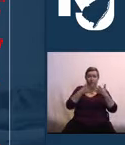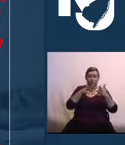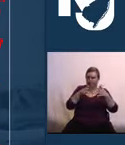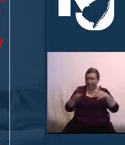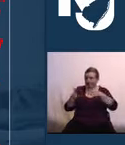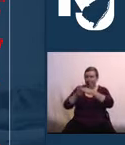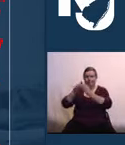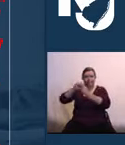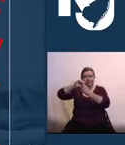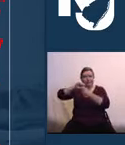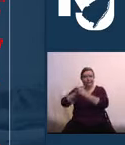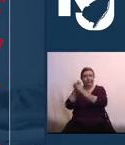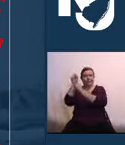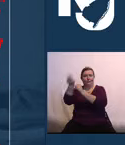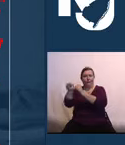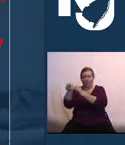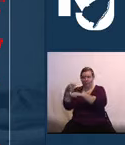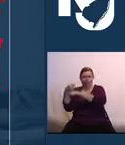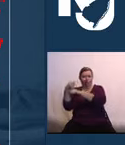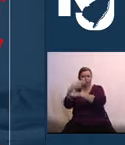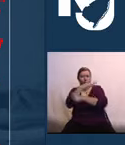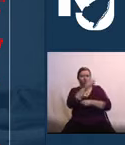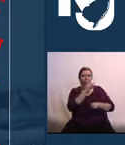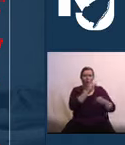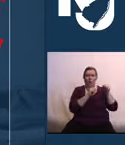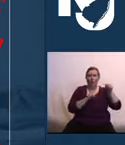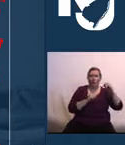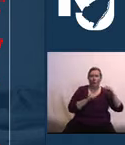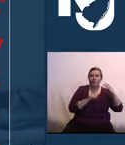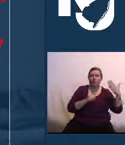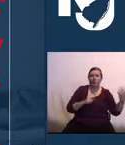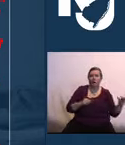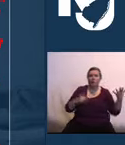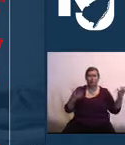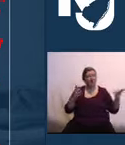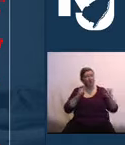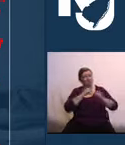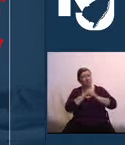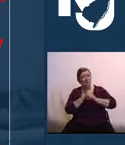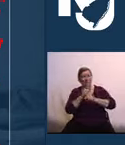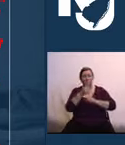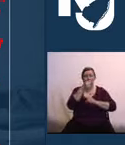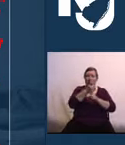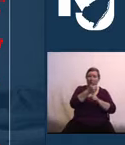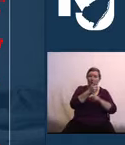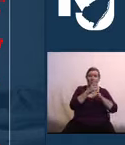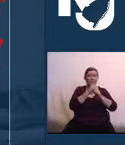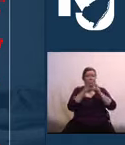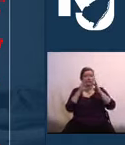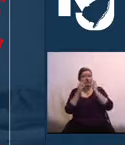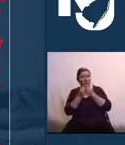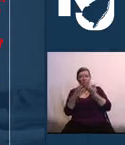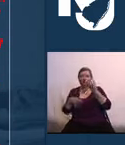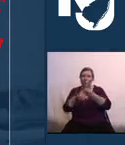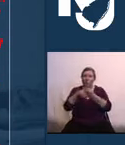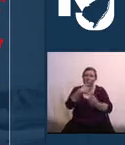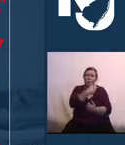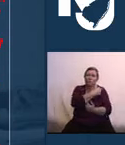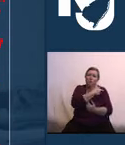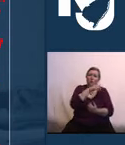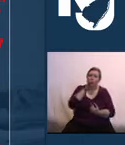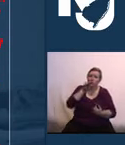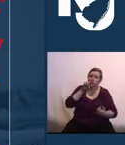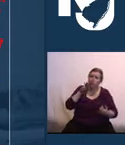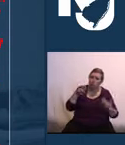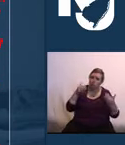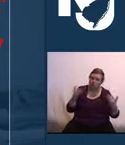Omicron tried to do. Protect yourself and your family by getting boosted. The more we all do our parts, the sooner we get back